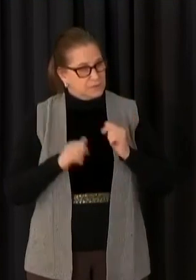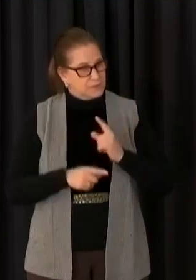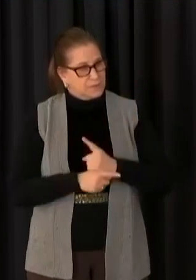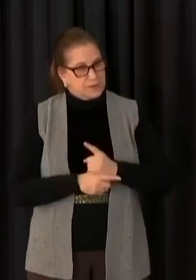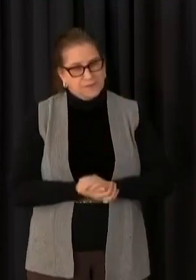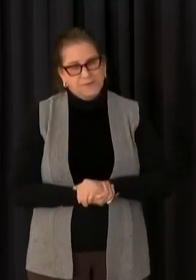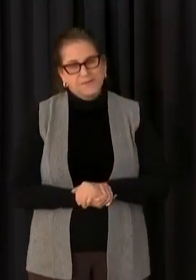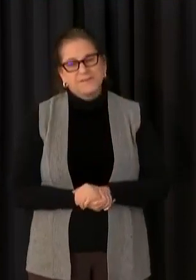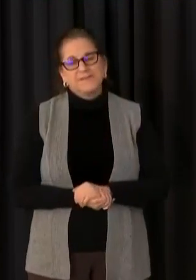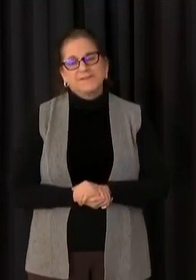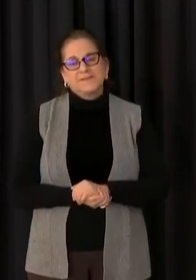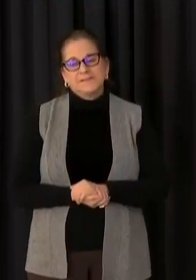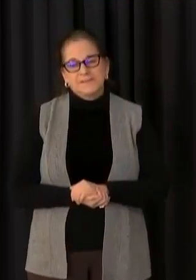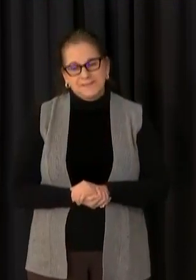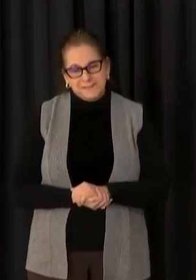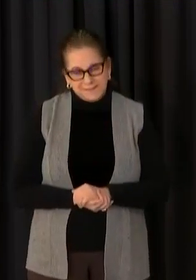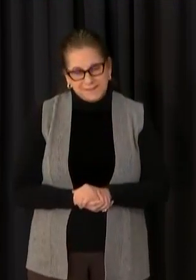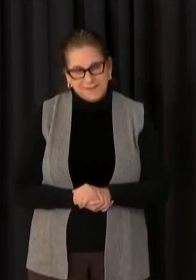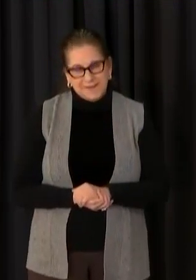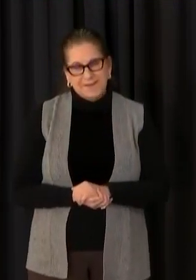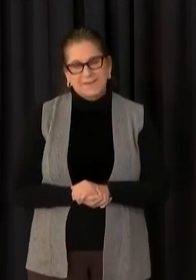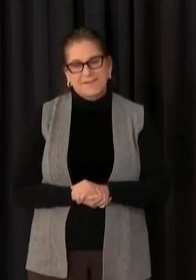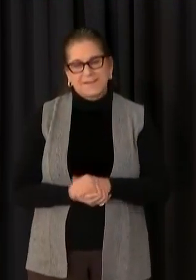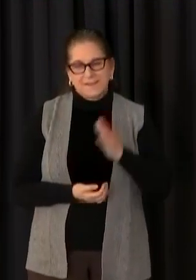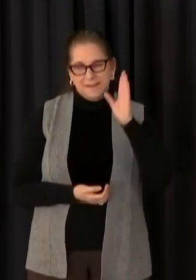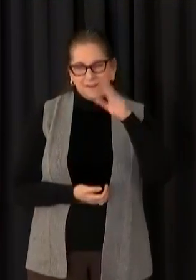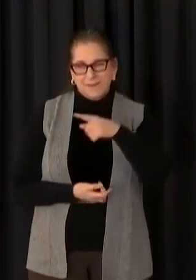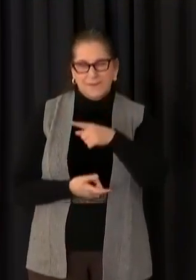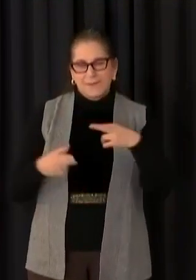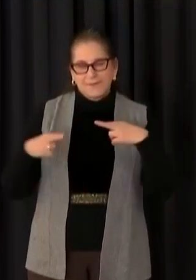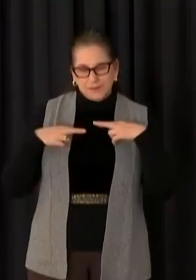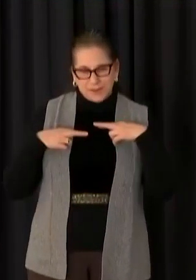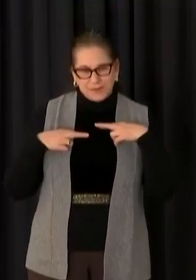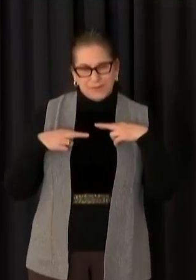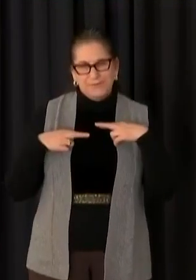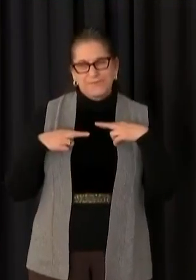are retiring, my first question is why?